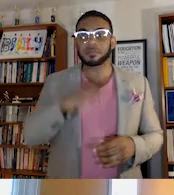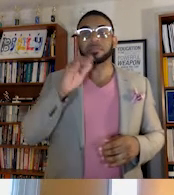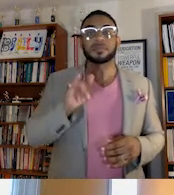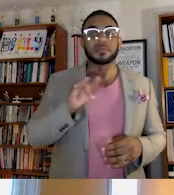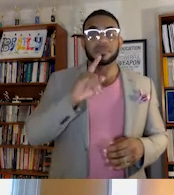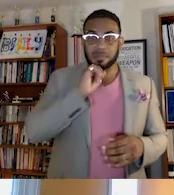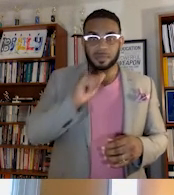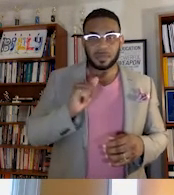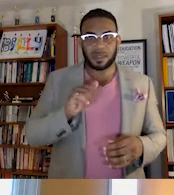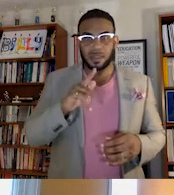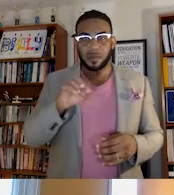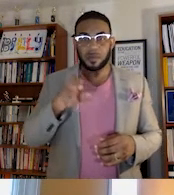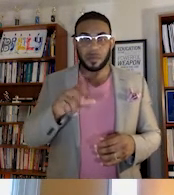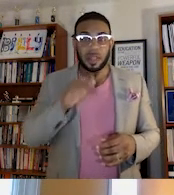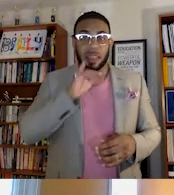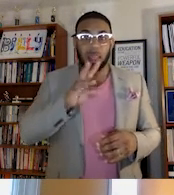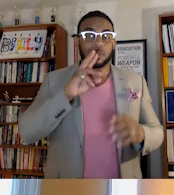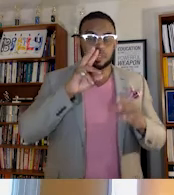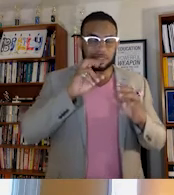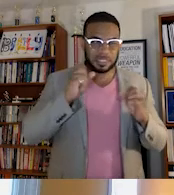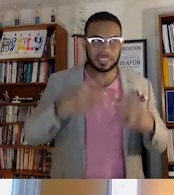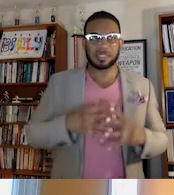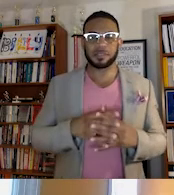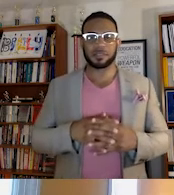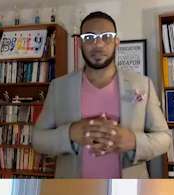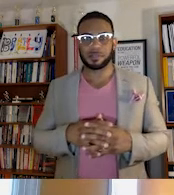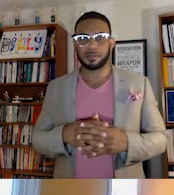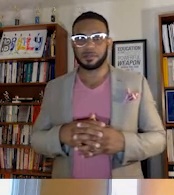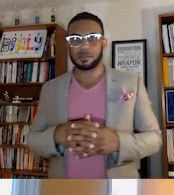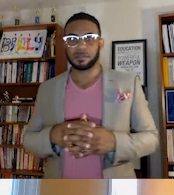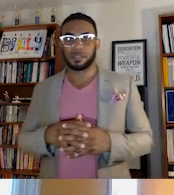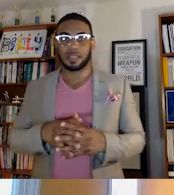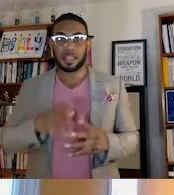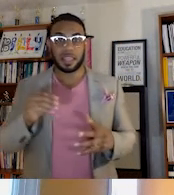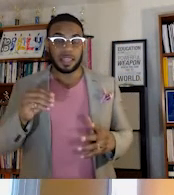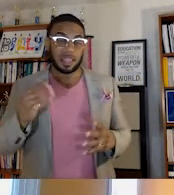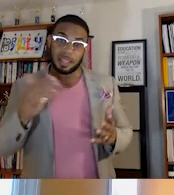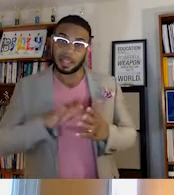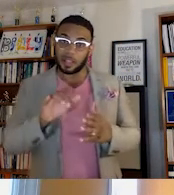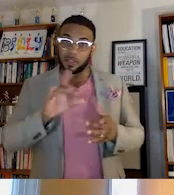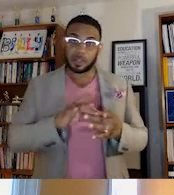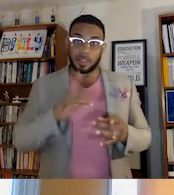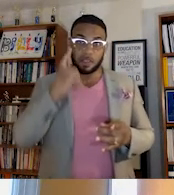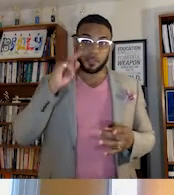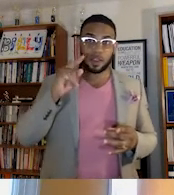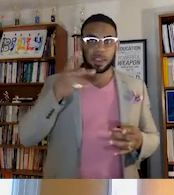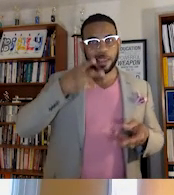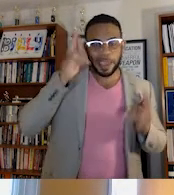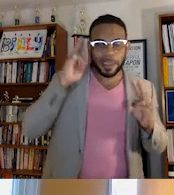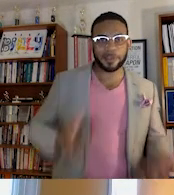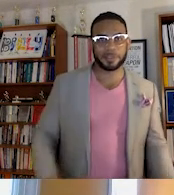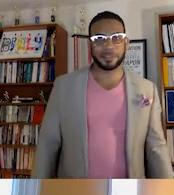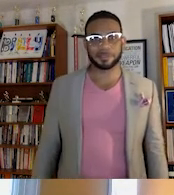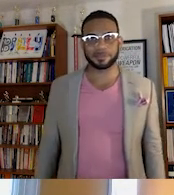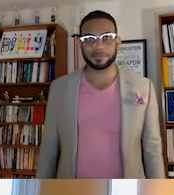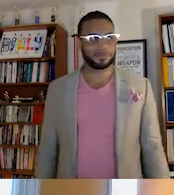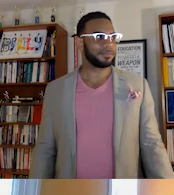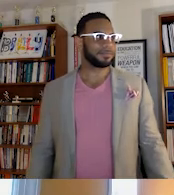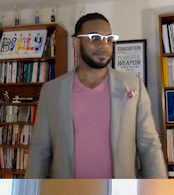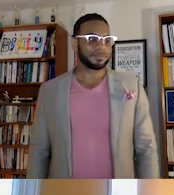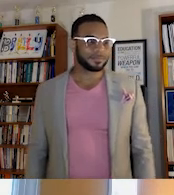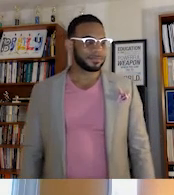That wasn't protest, that was terrorism. And again, like you said, for haircuts. To